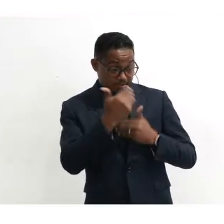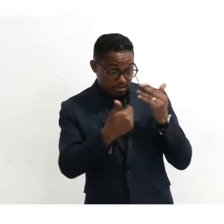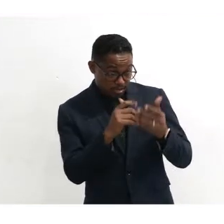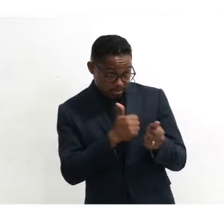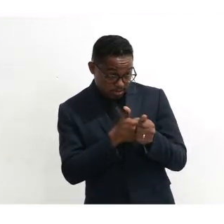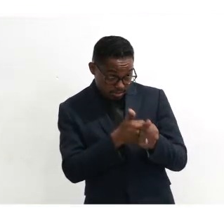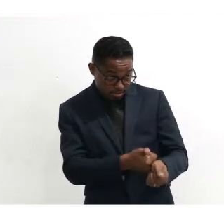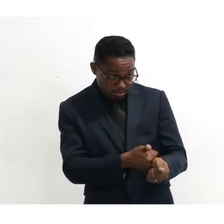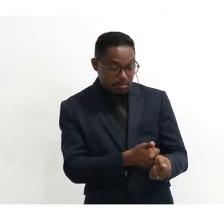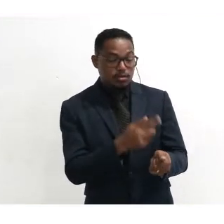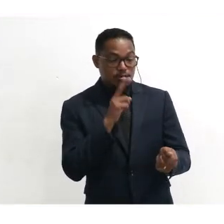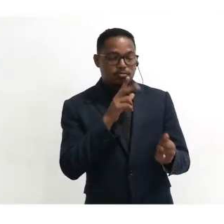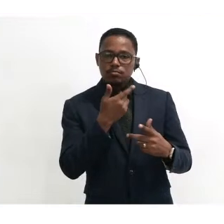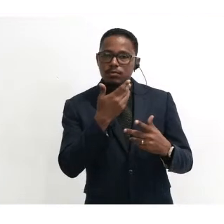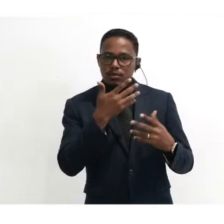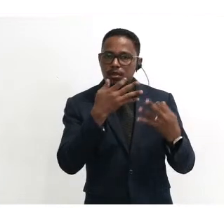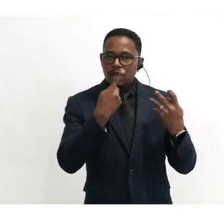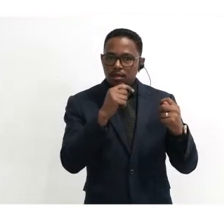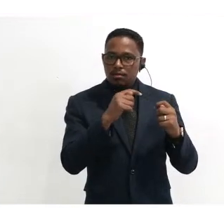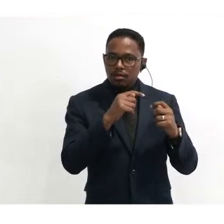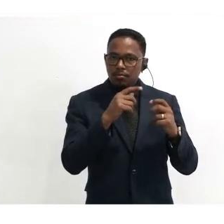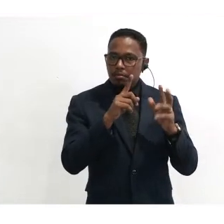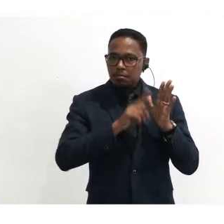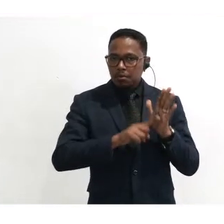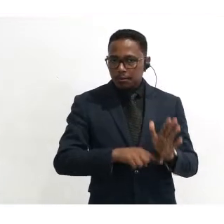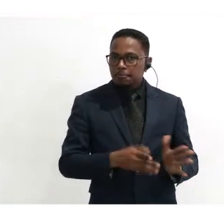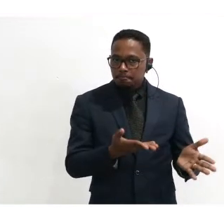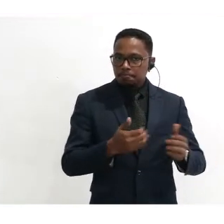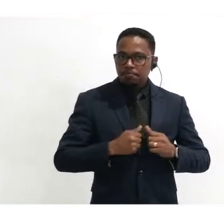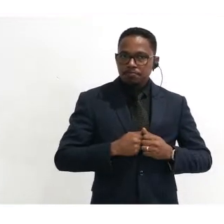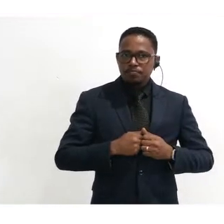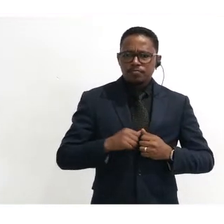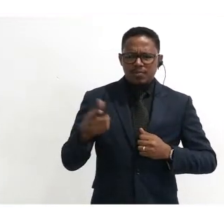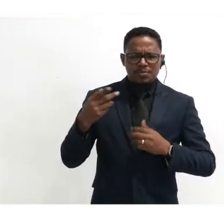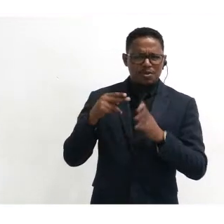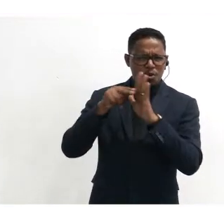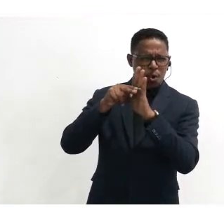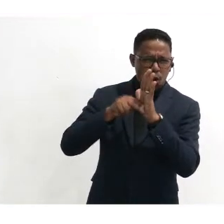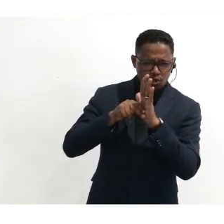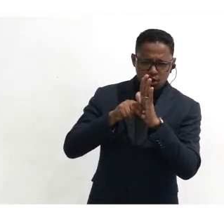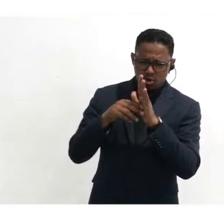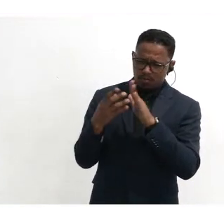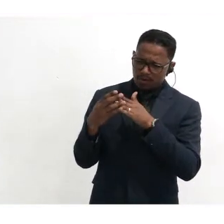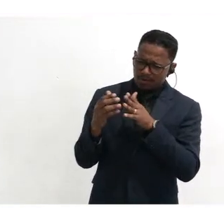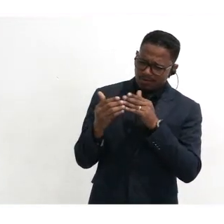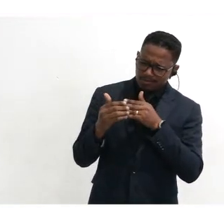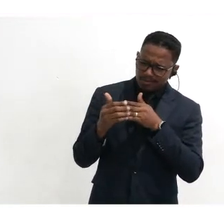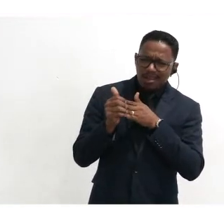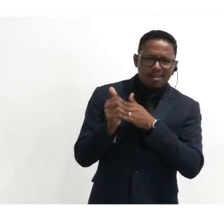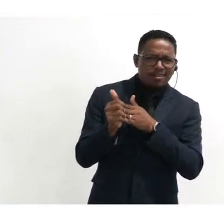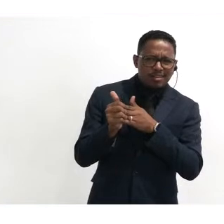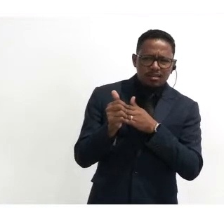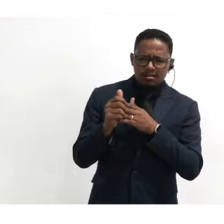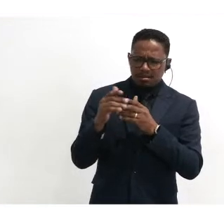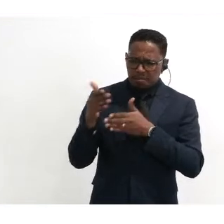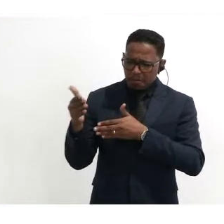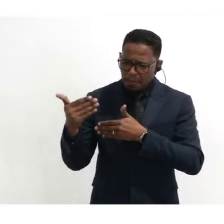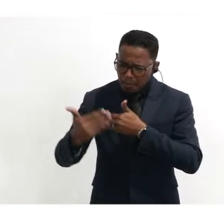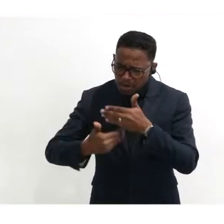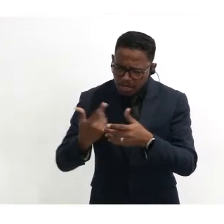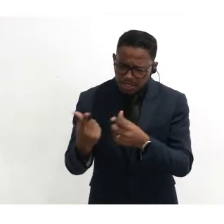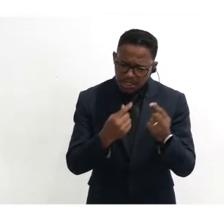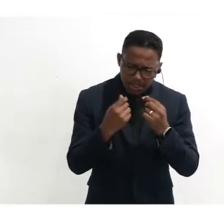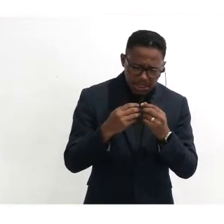a standard guidebook of how you do the processes, like the assembly process or something. There's nothing like